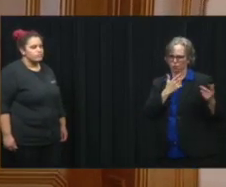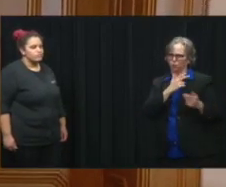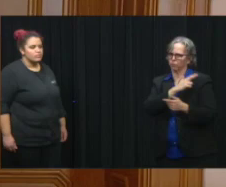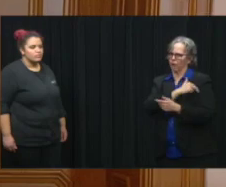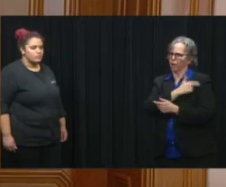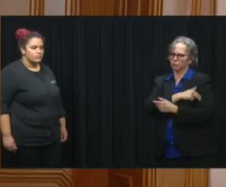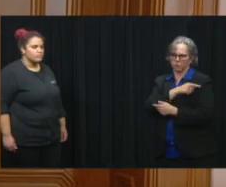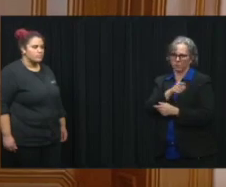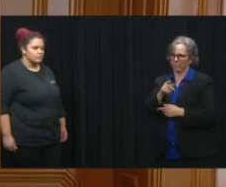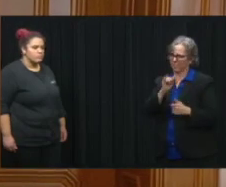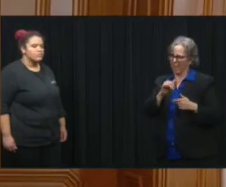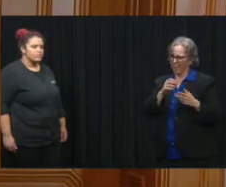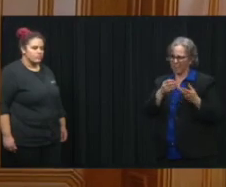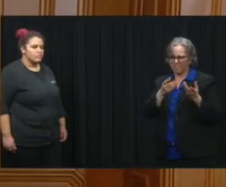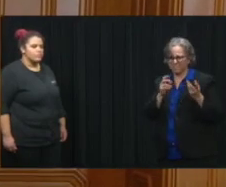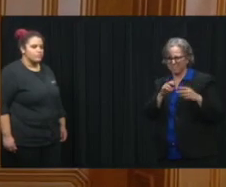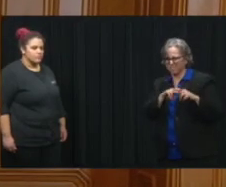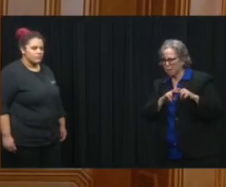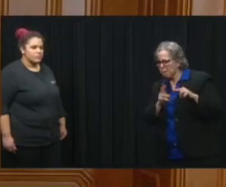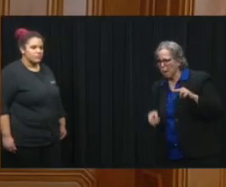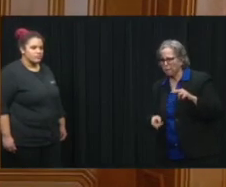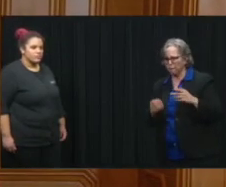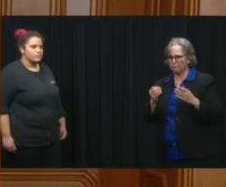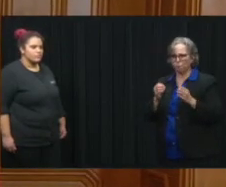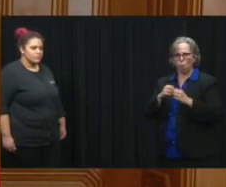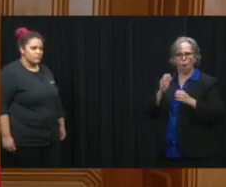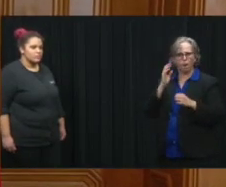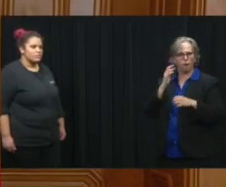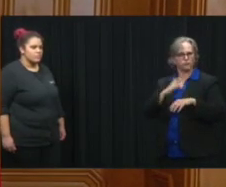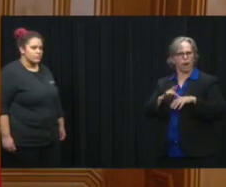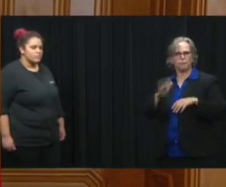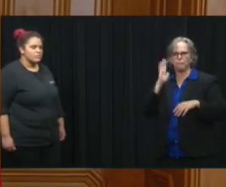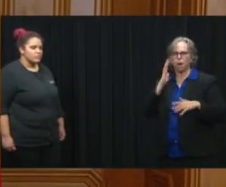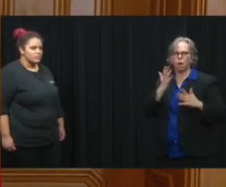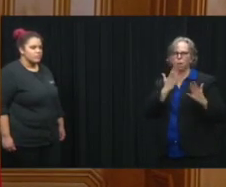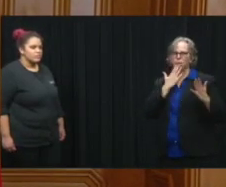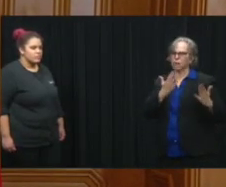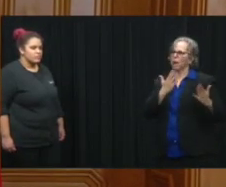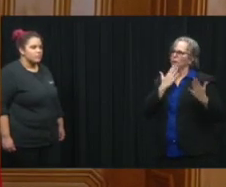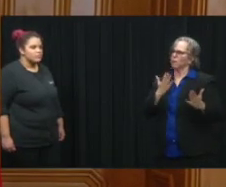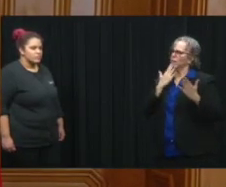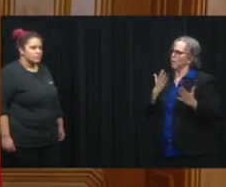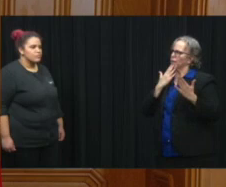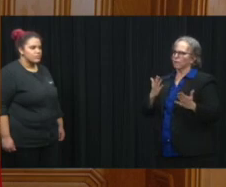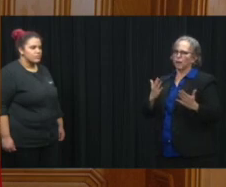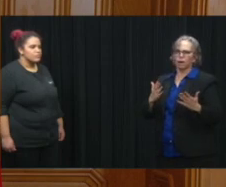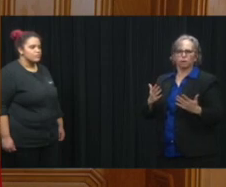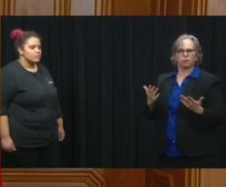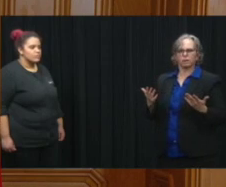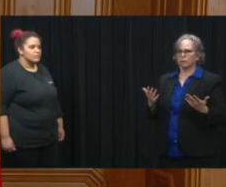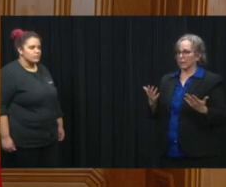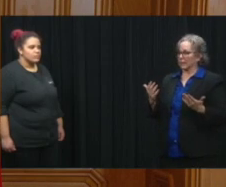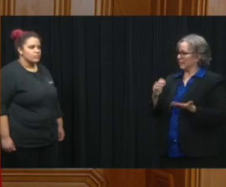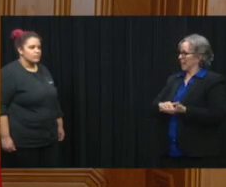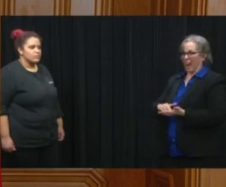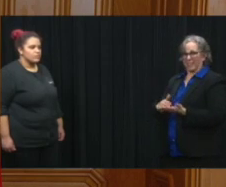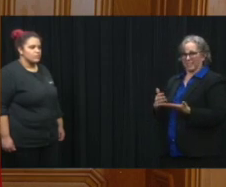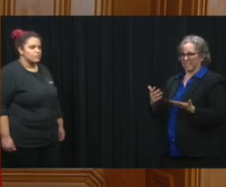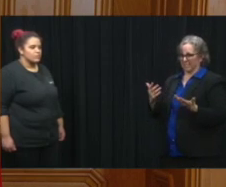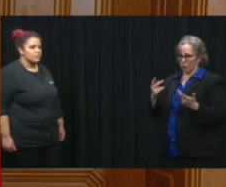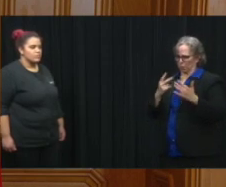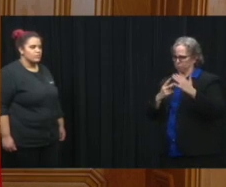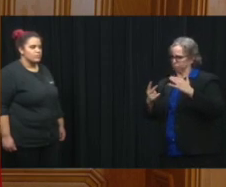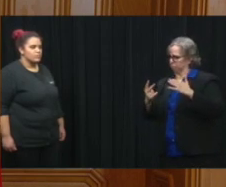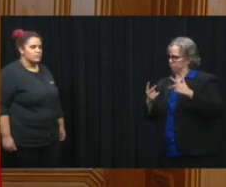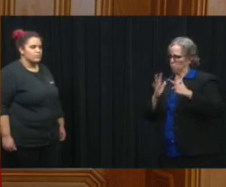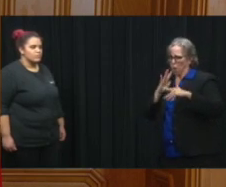grown the number of available beds. And that, as we get ready for this real surge to come in, it matters a lot. We're